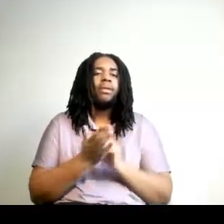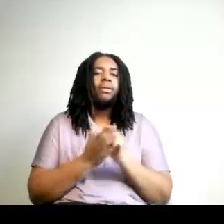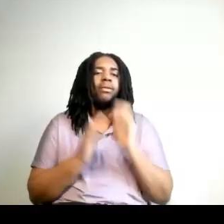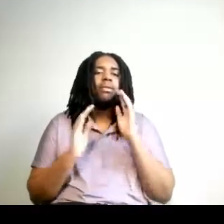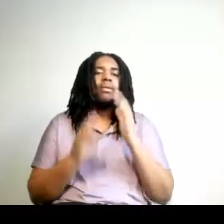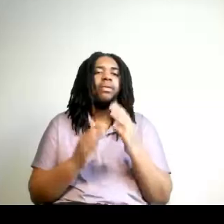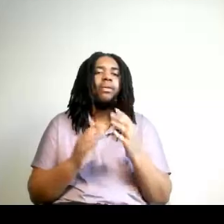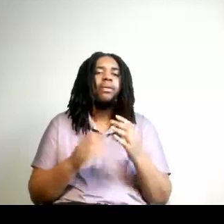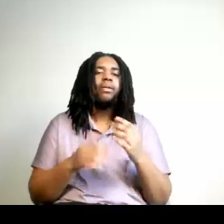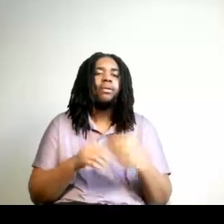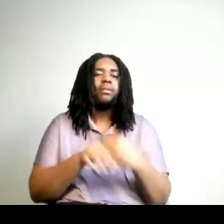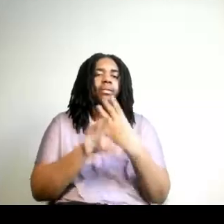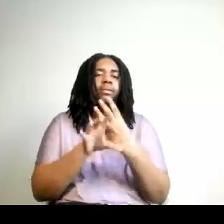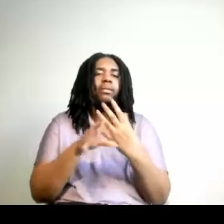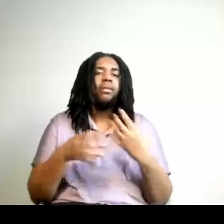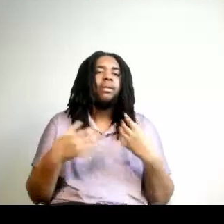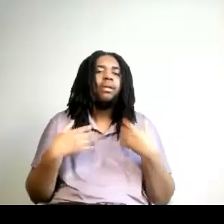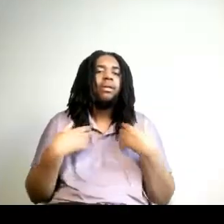reach even more people.